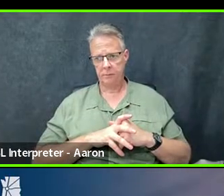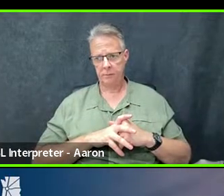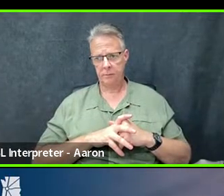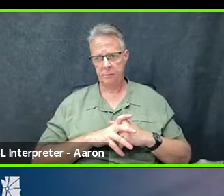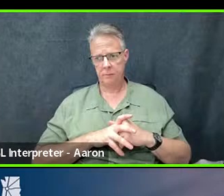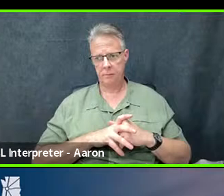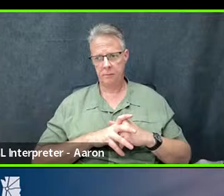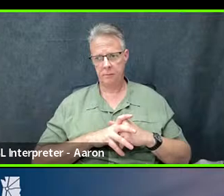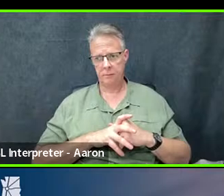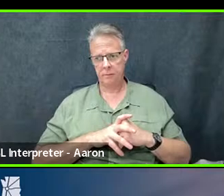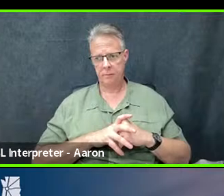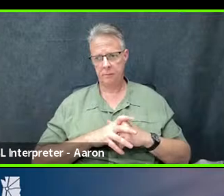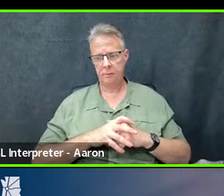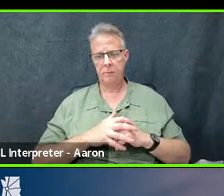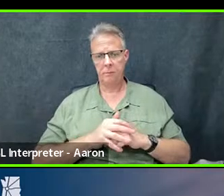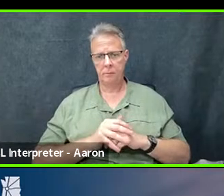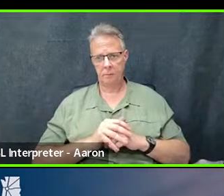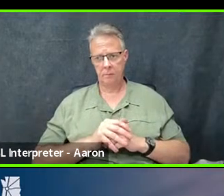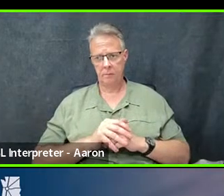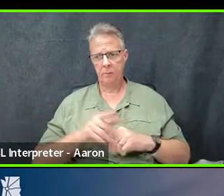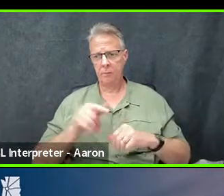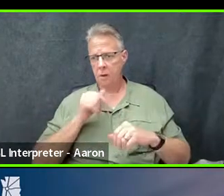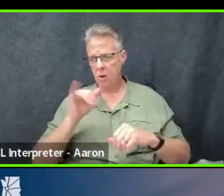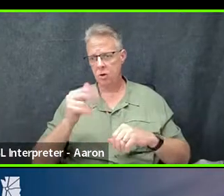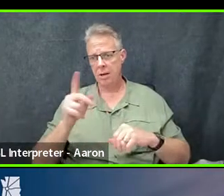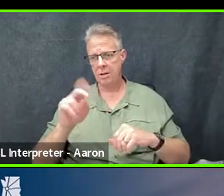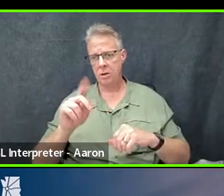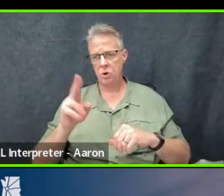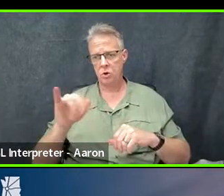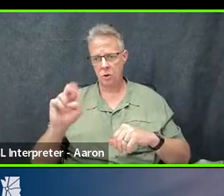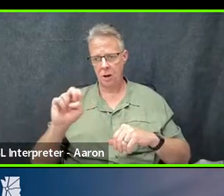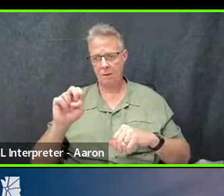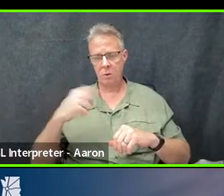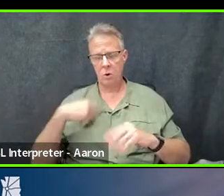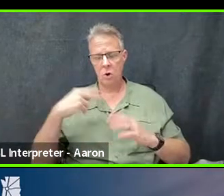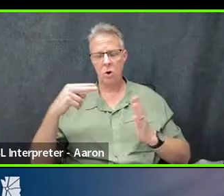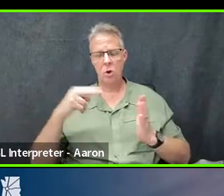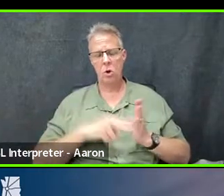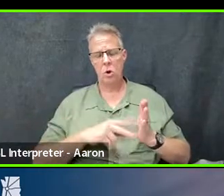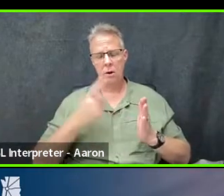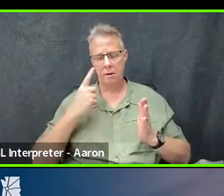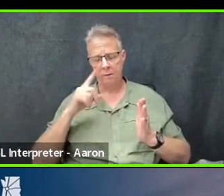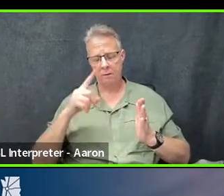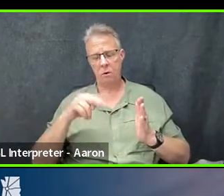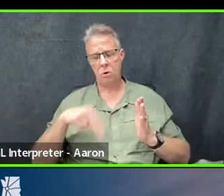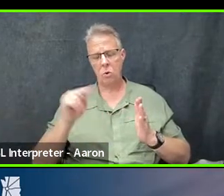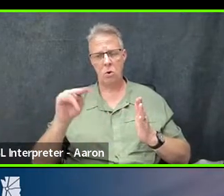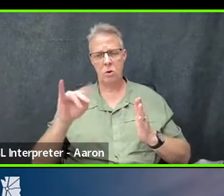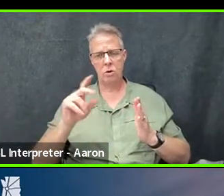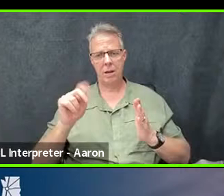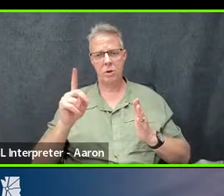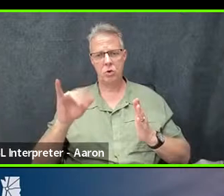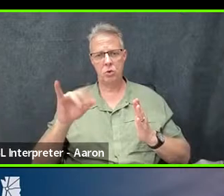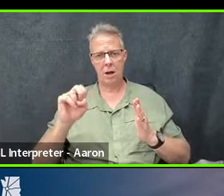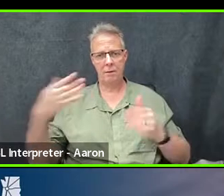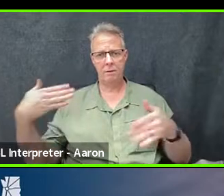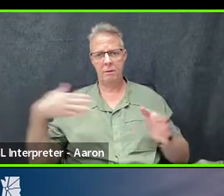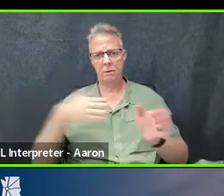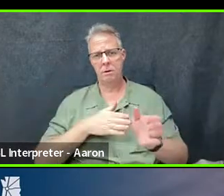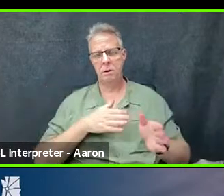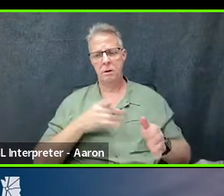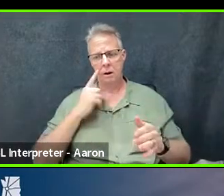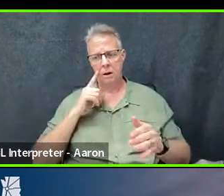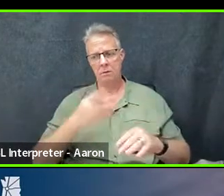I think so. For North Jansen Drive, we are looking at realigning North Jansen Drive to improve